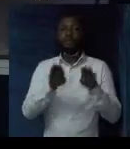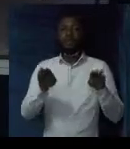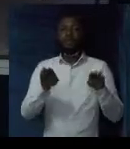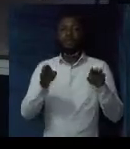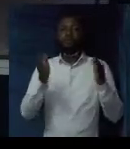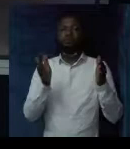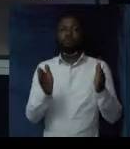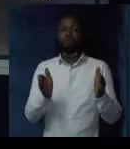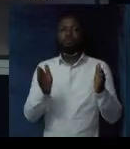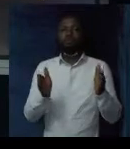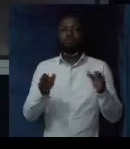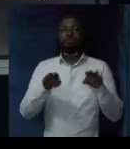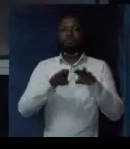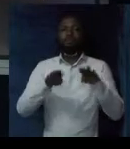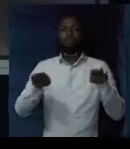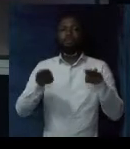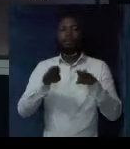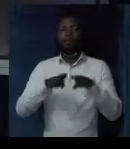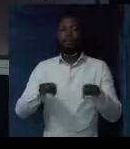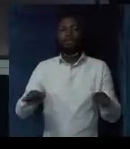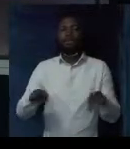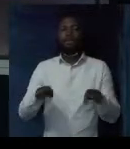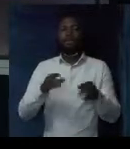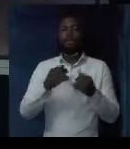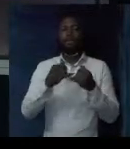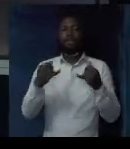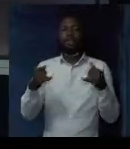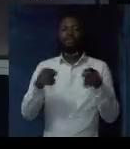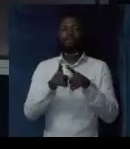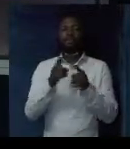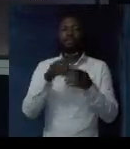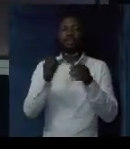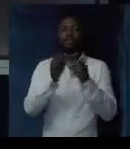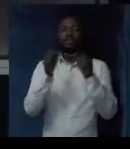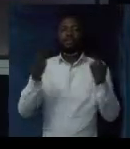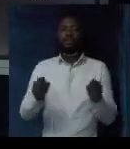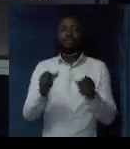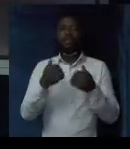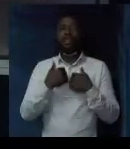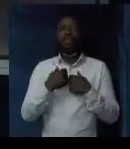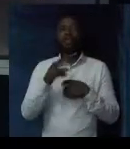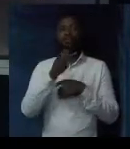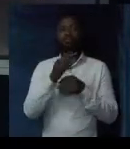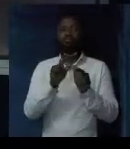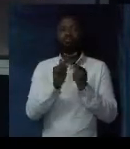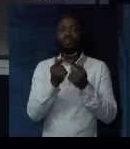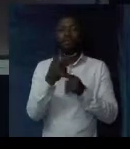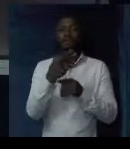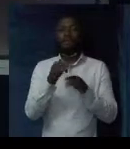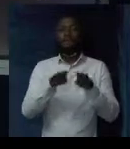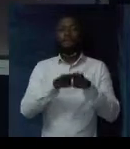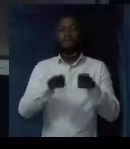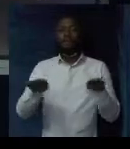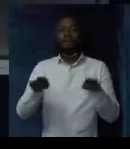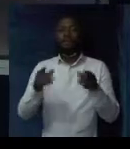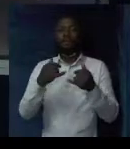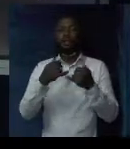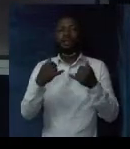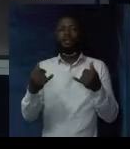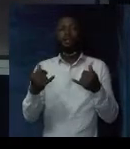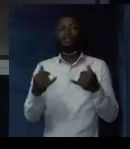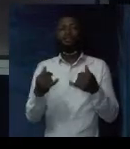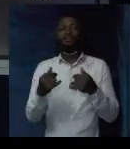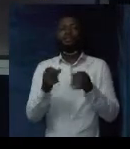parallel sides. Parallelograms have two sets of parallel lines. And so a square has two sets of parallel lines as well. So that makes it fall